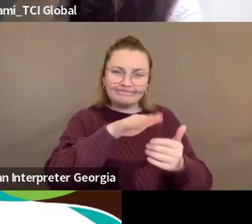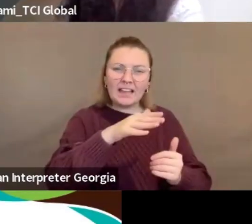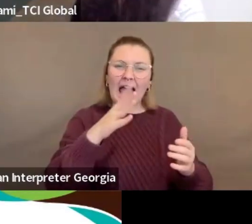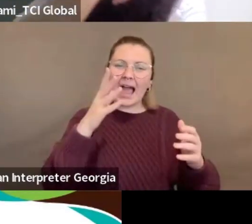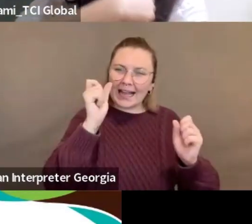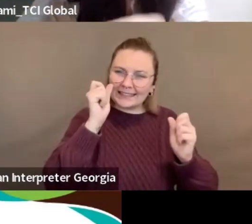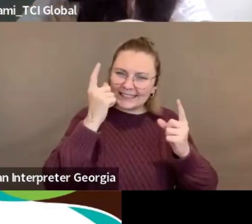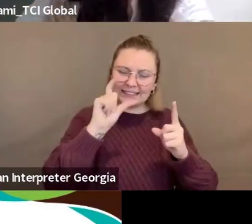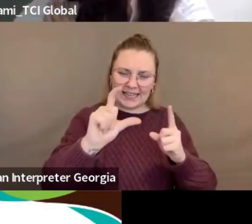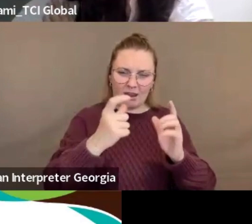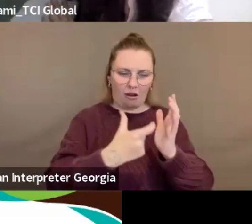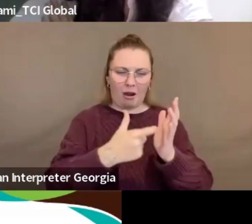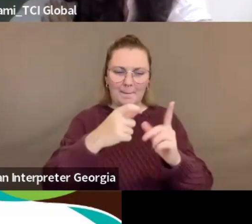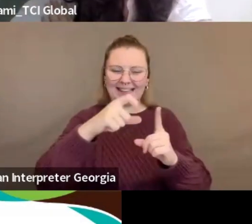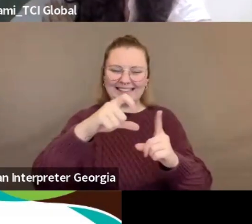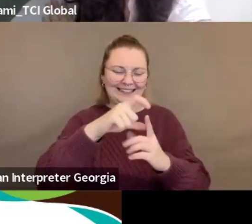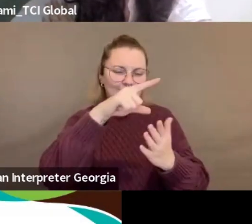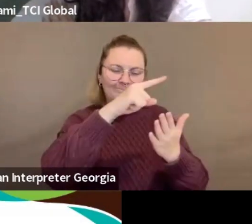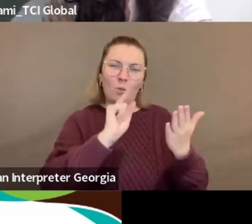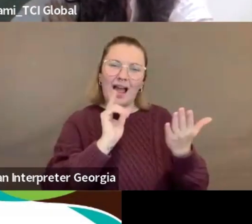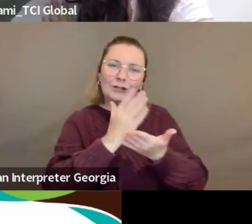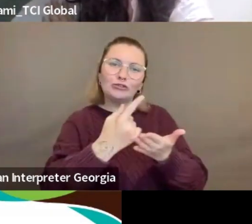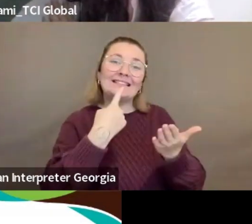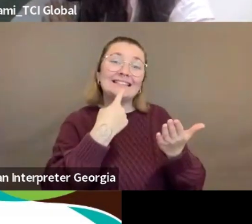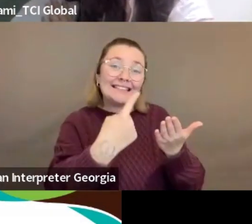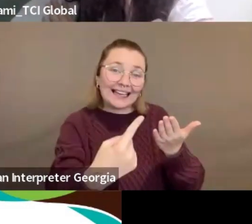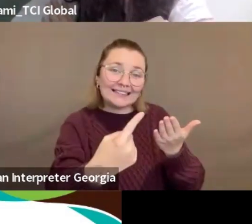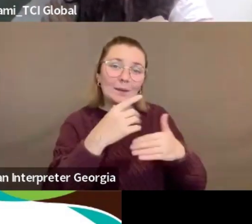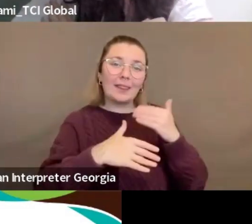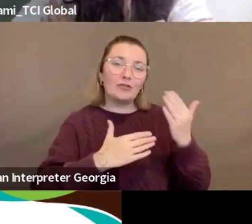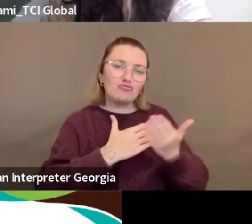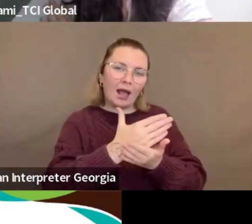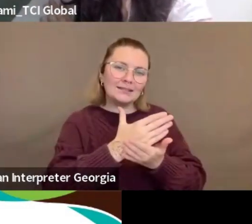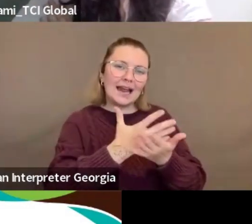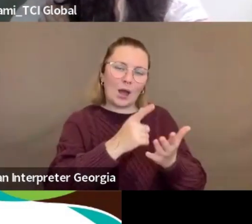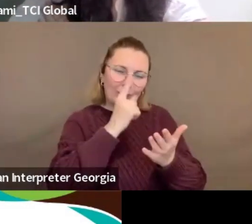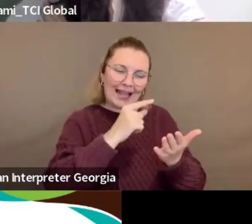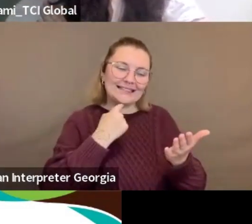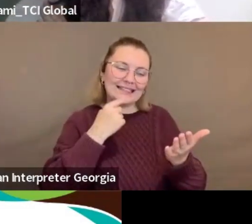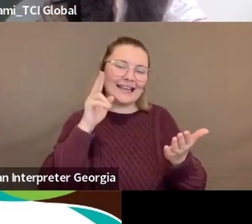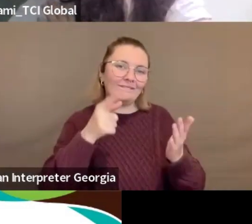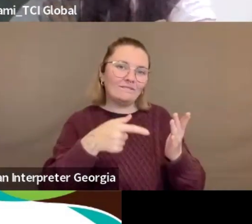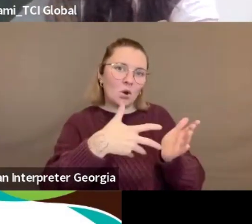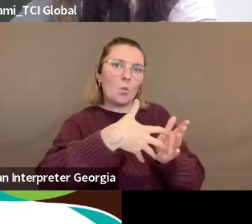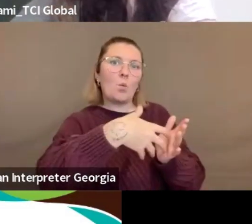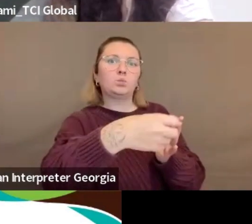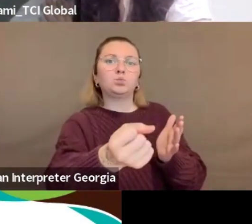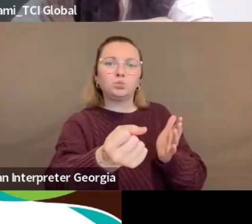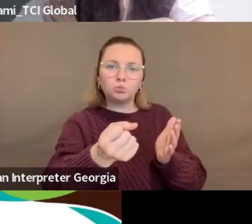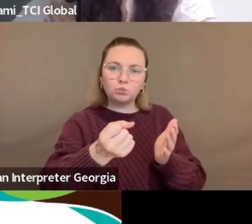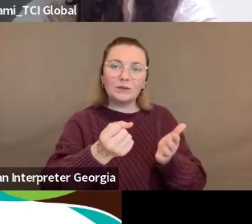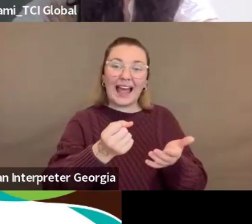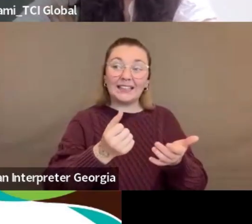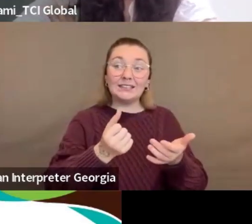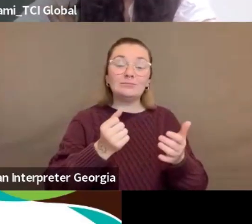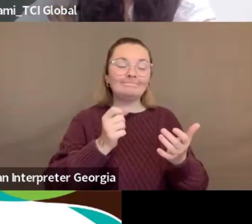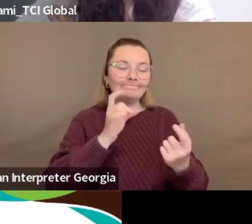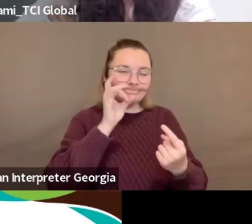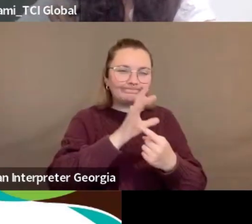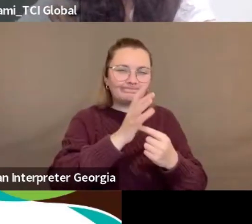the CRPD says about our rights. And supported decision-making is a core foundation in all of those efforts.